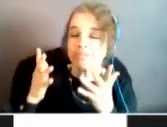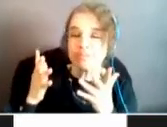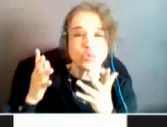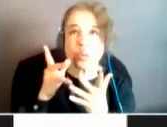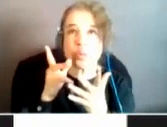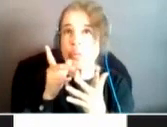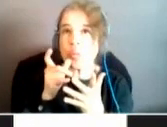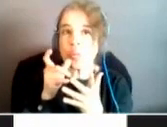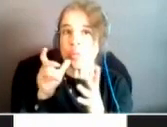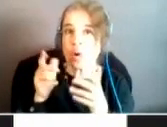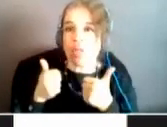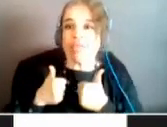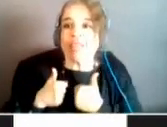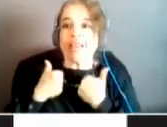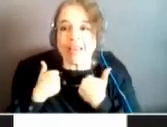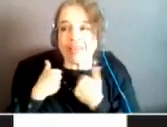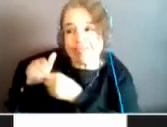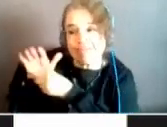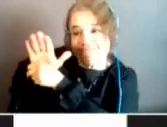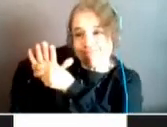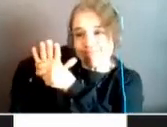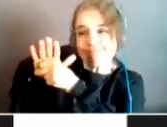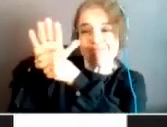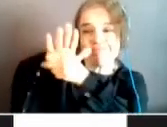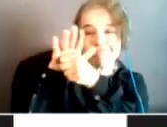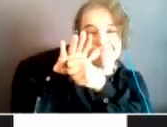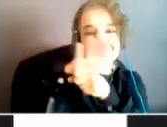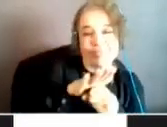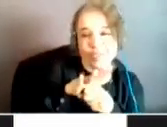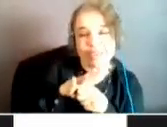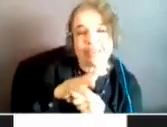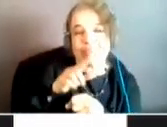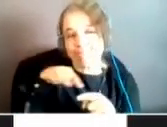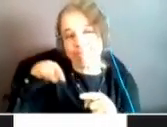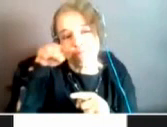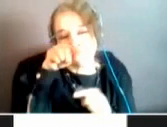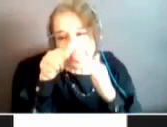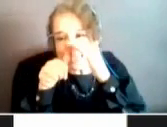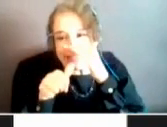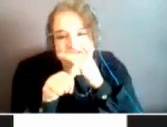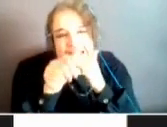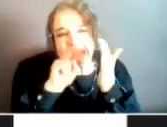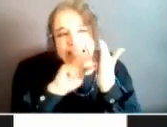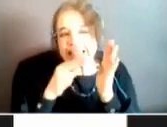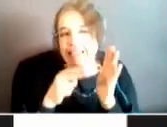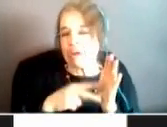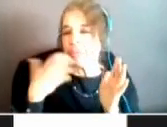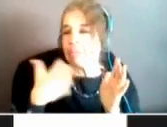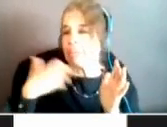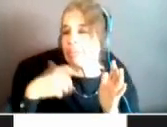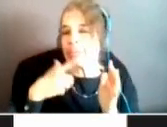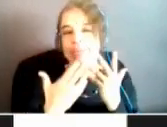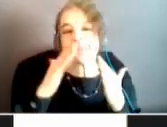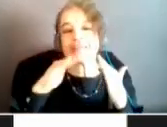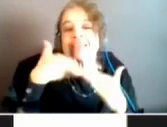who live in areas that are, you know, really under significant drought.